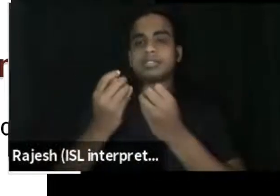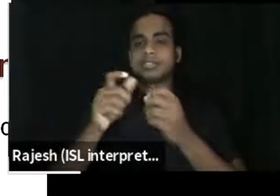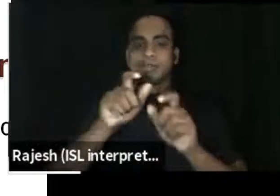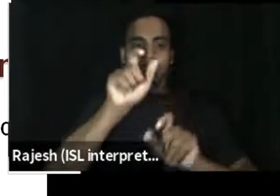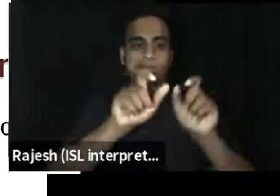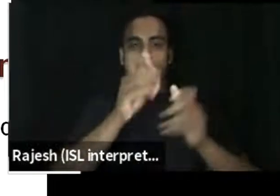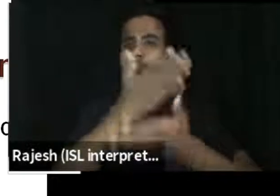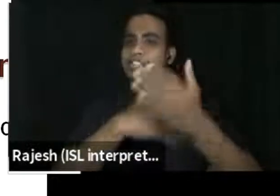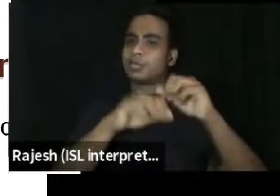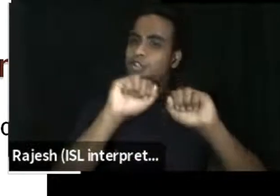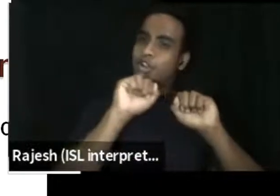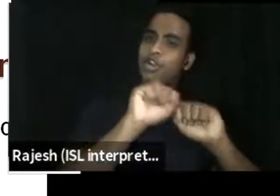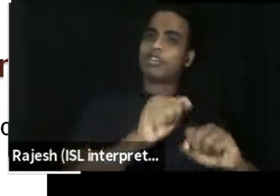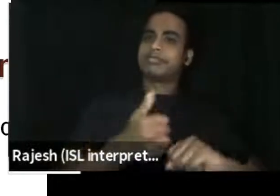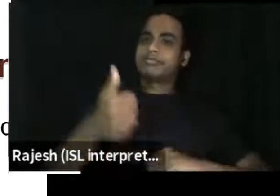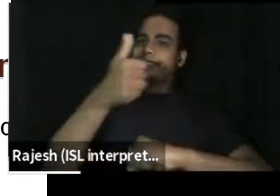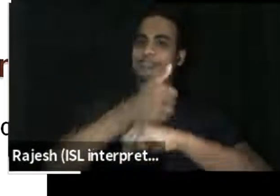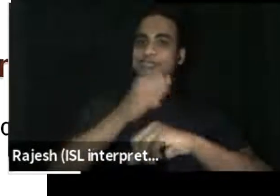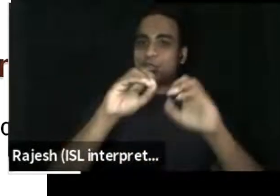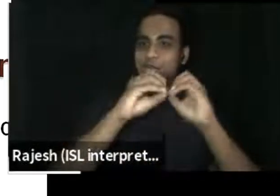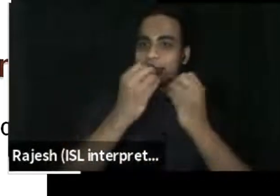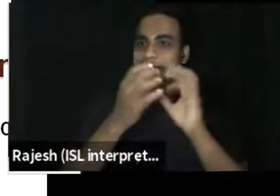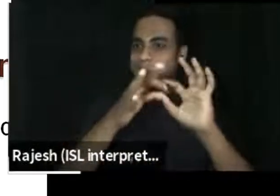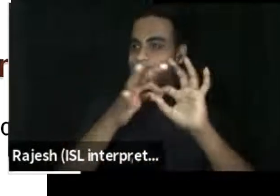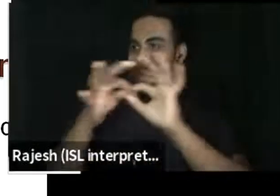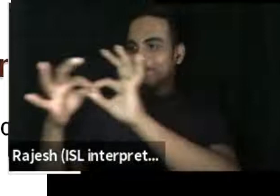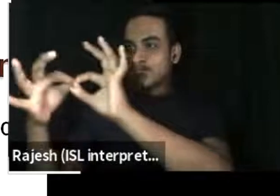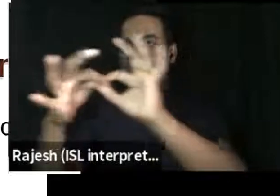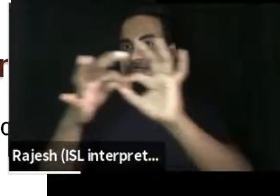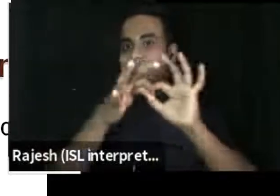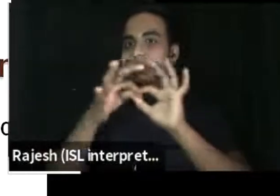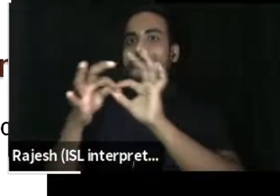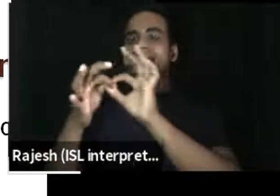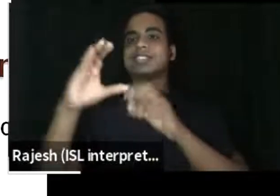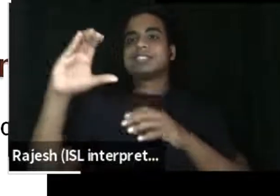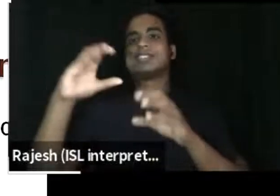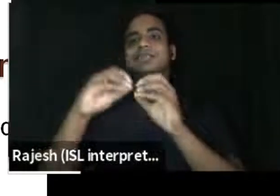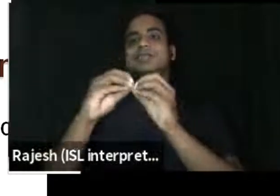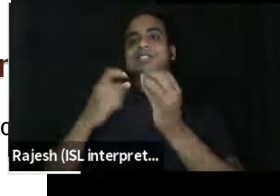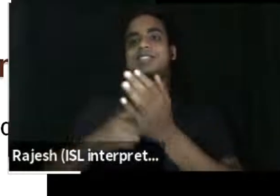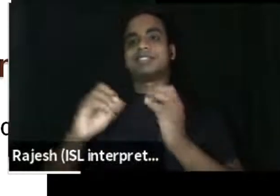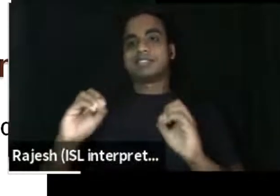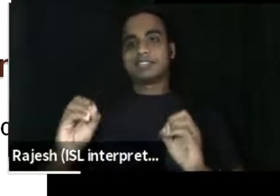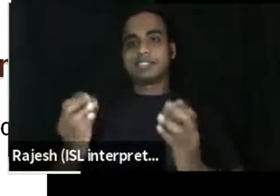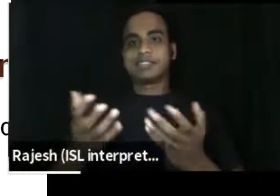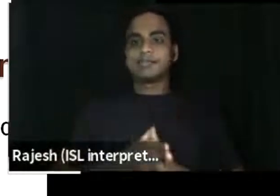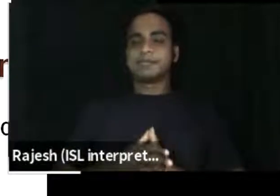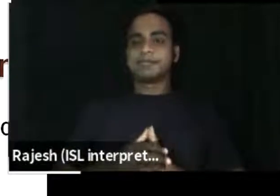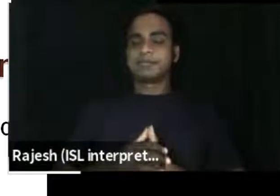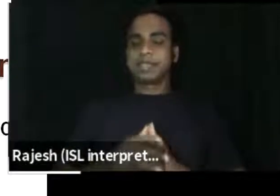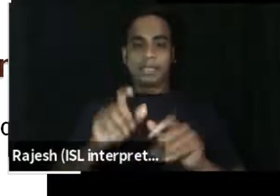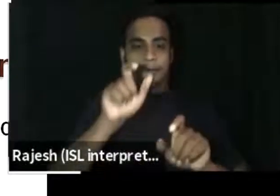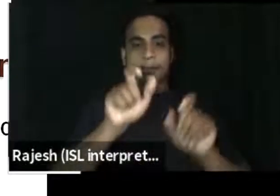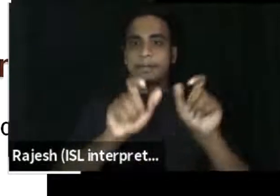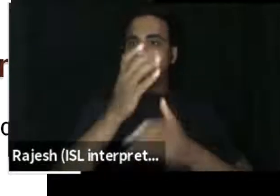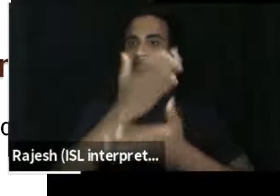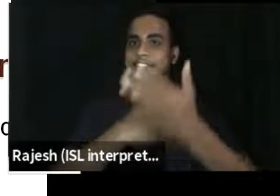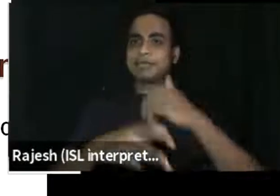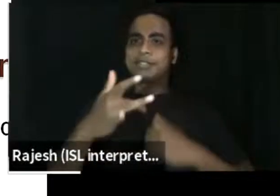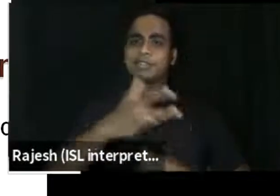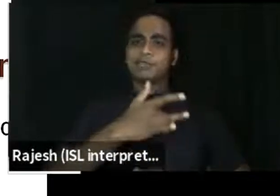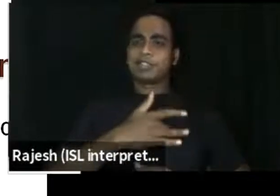with disabilities. We could sense that there was ownership by persons with disabilities